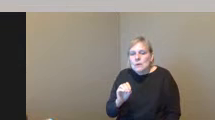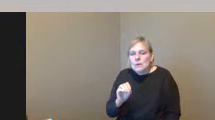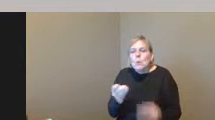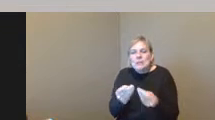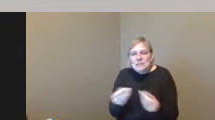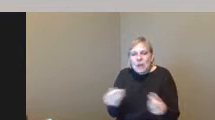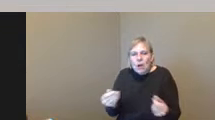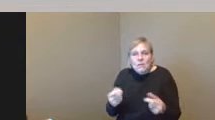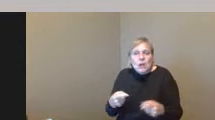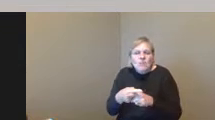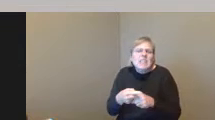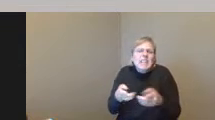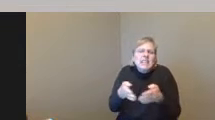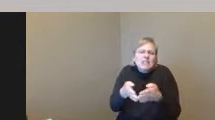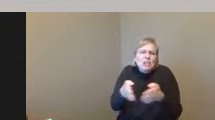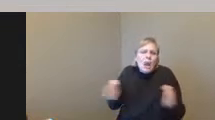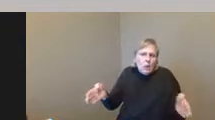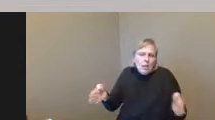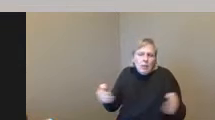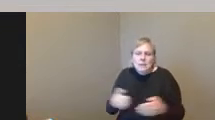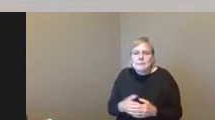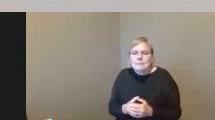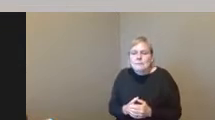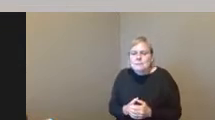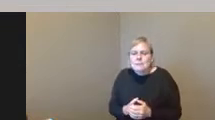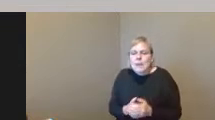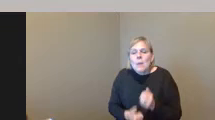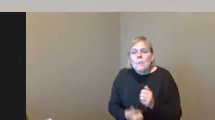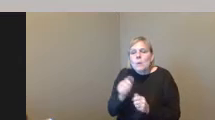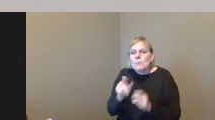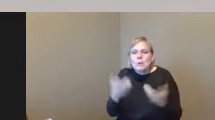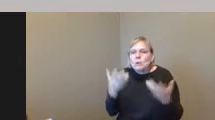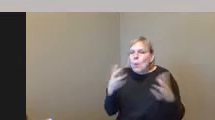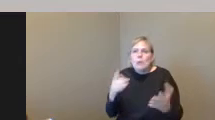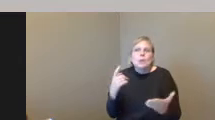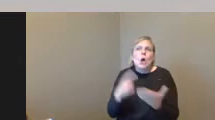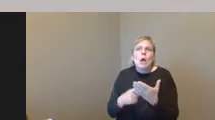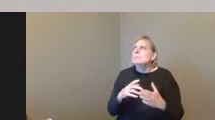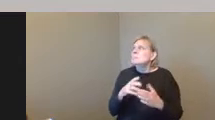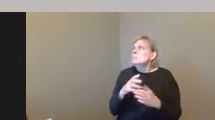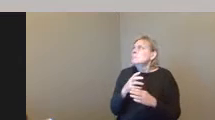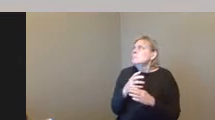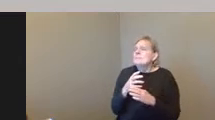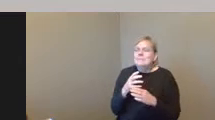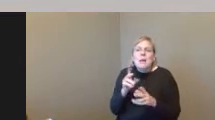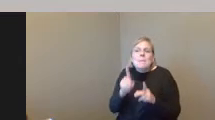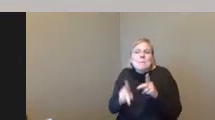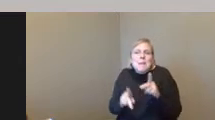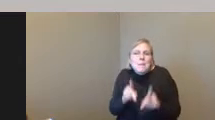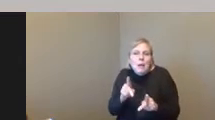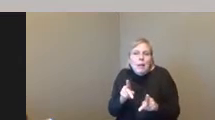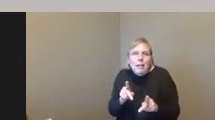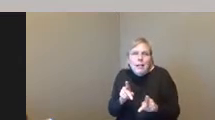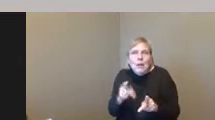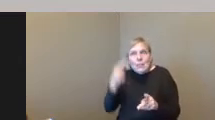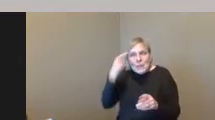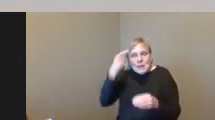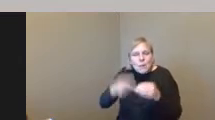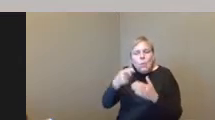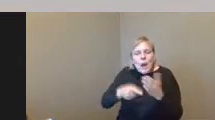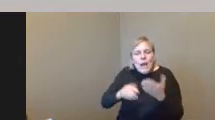resolve conflict in general. Because most people don't even want to talk about it. So it's getting people to think about